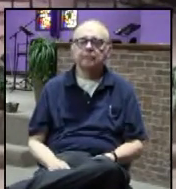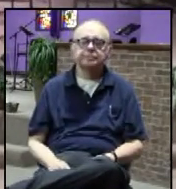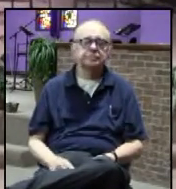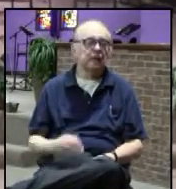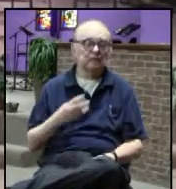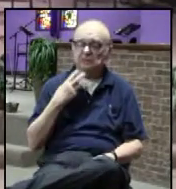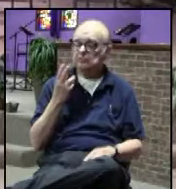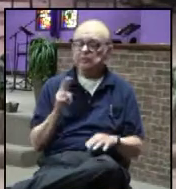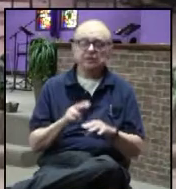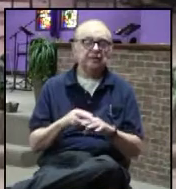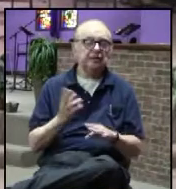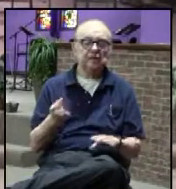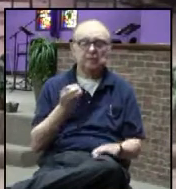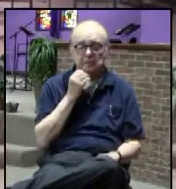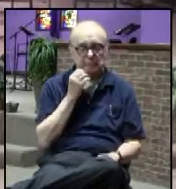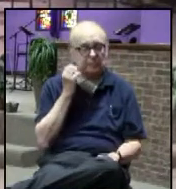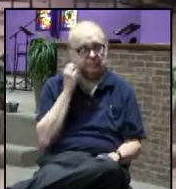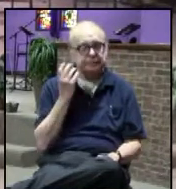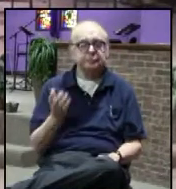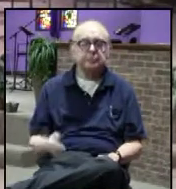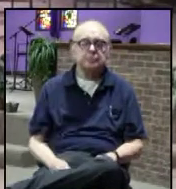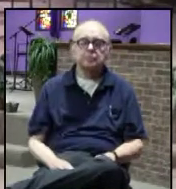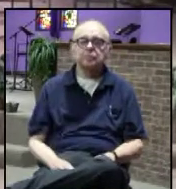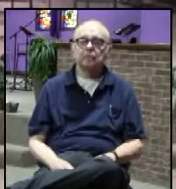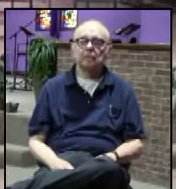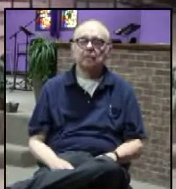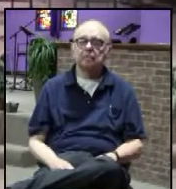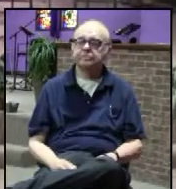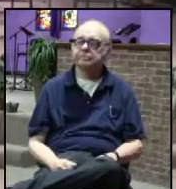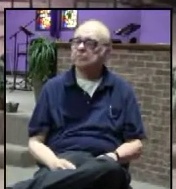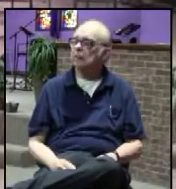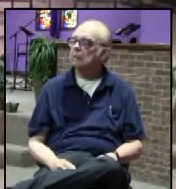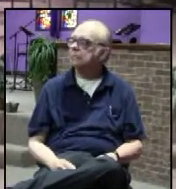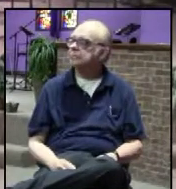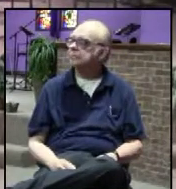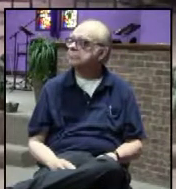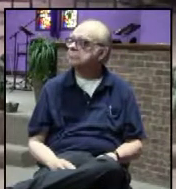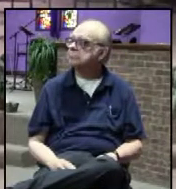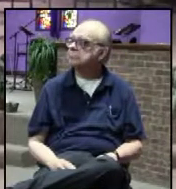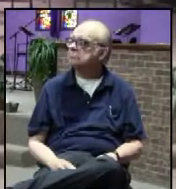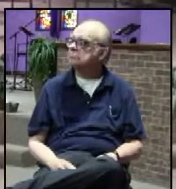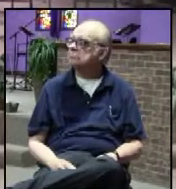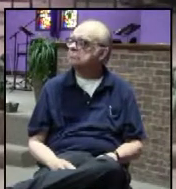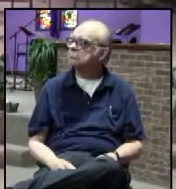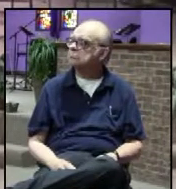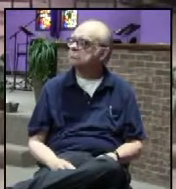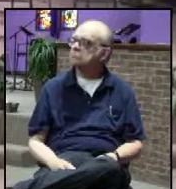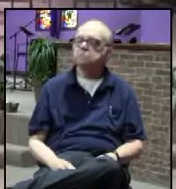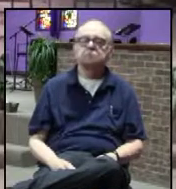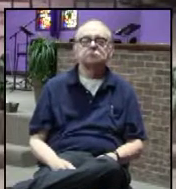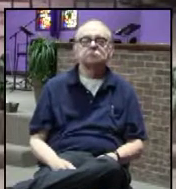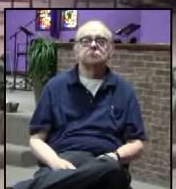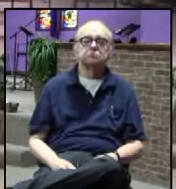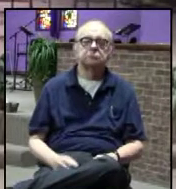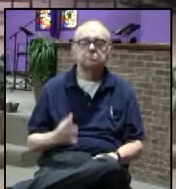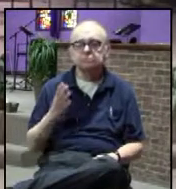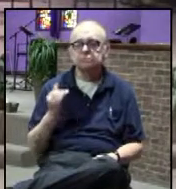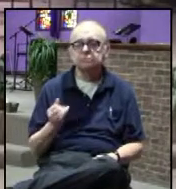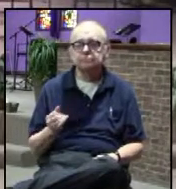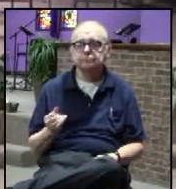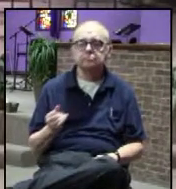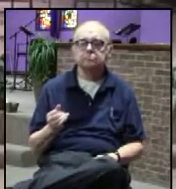Just sitting in my house. Actually, it was, yeah, I think you were living in the house at the time,